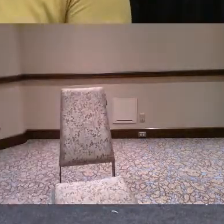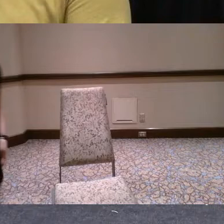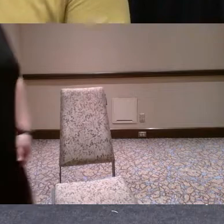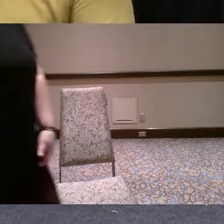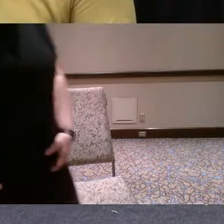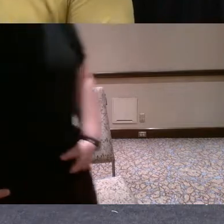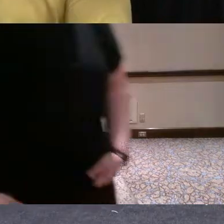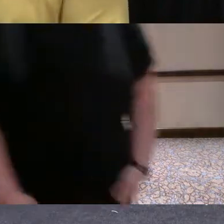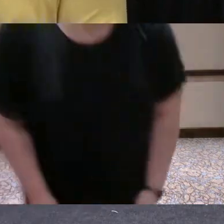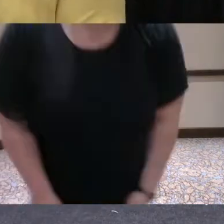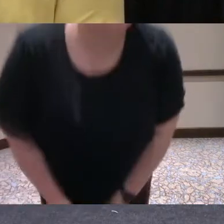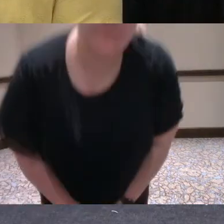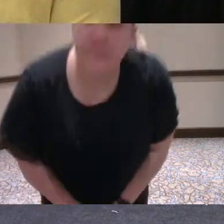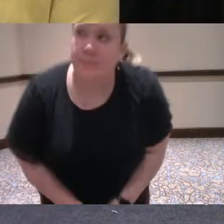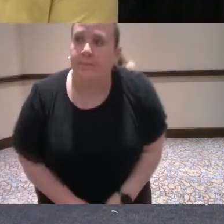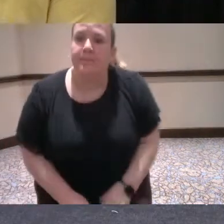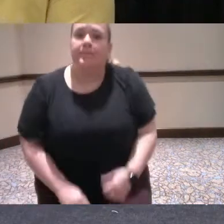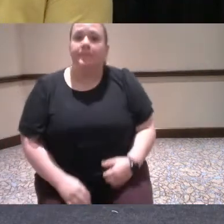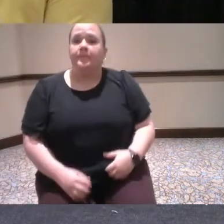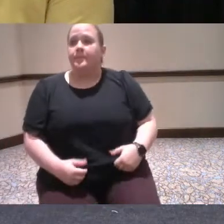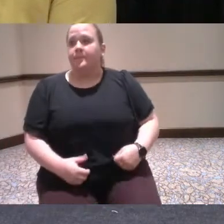I'm happy to,